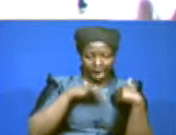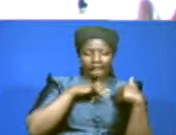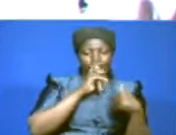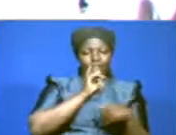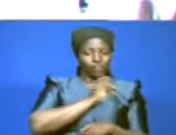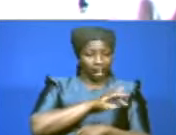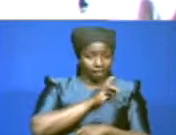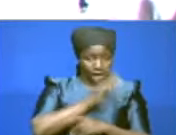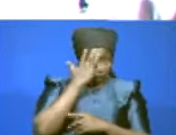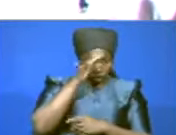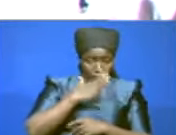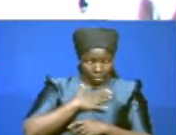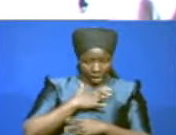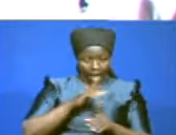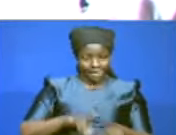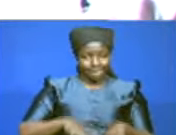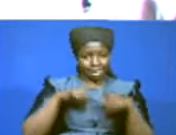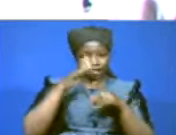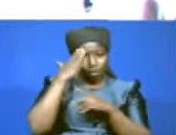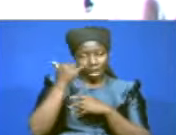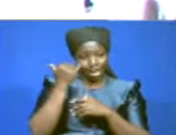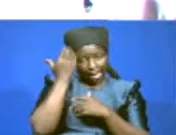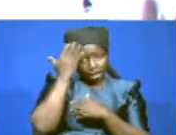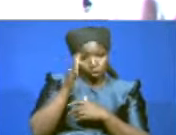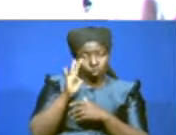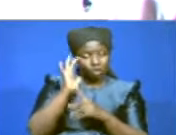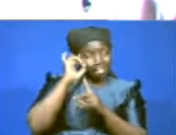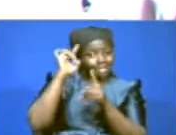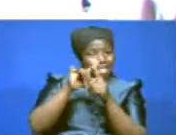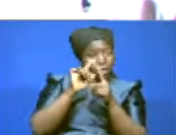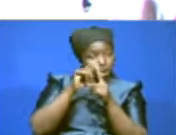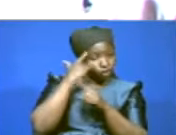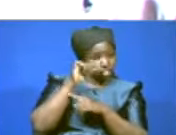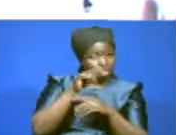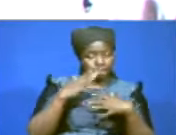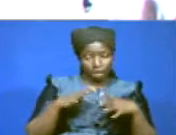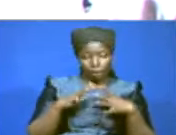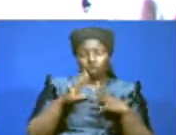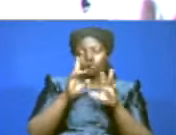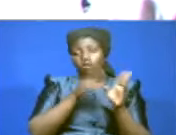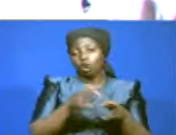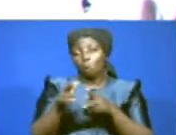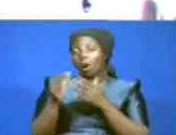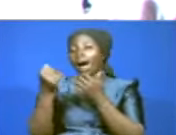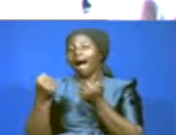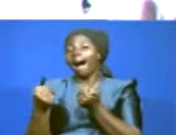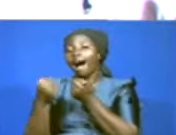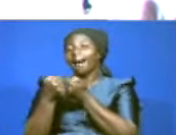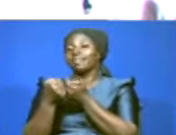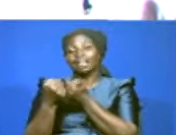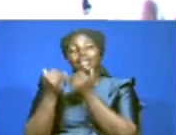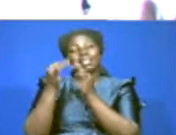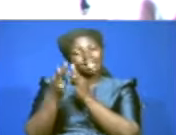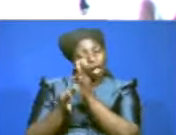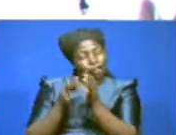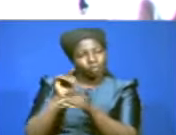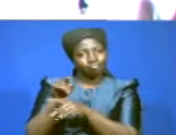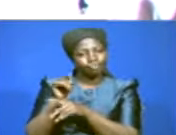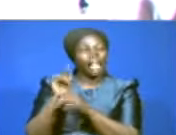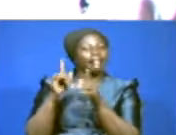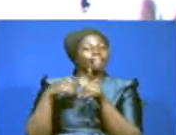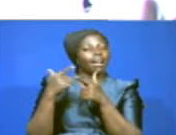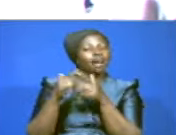nia gani. Kama ingekuwa ni accident, a normal accident, kawaida madriver ukae chini na wanazungumza na wanaongea, lakini huwezi